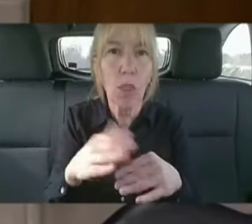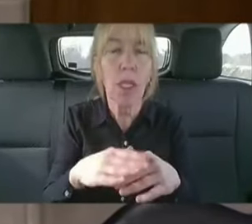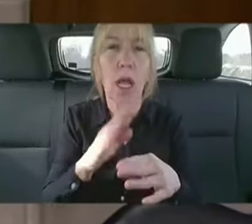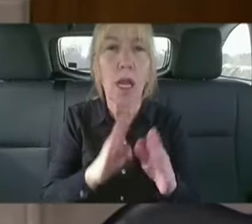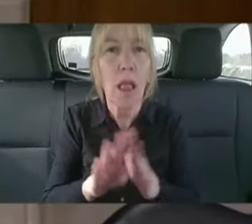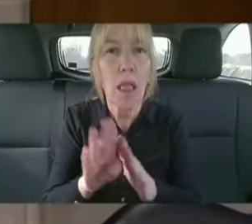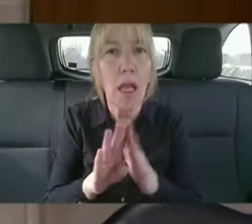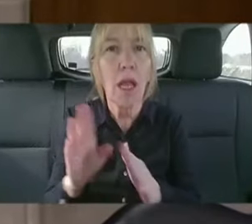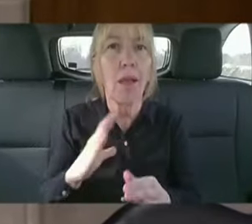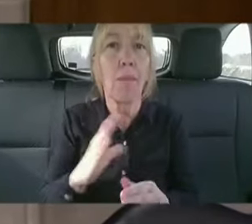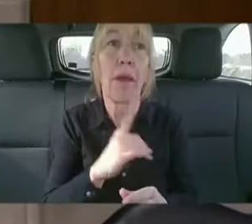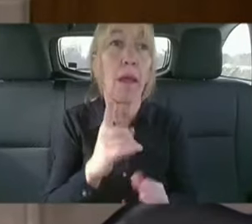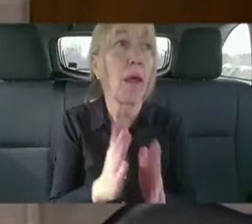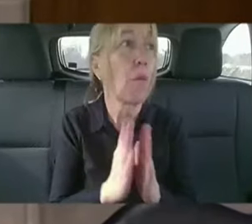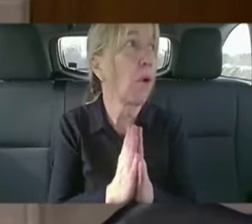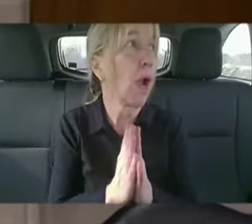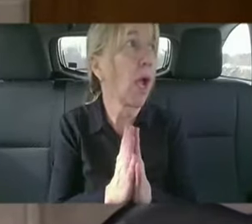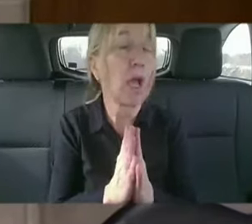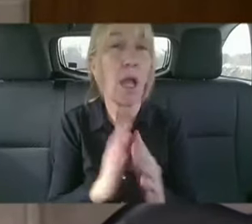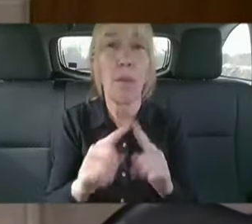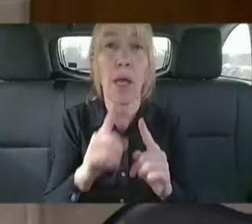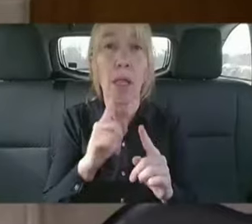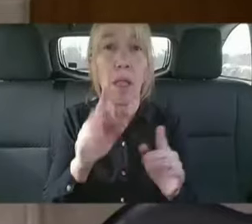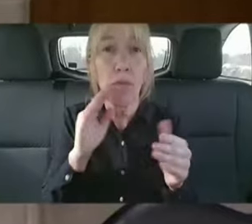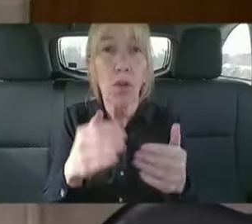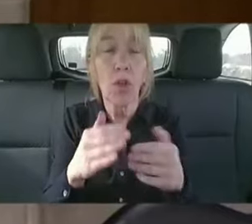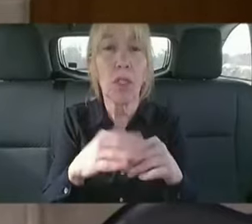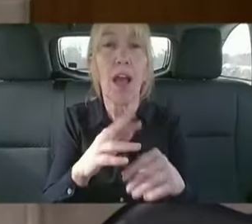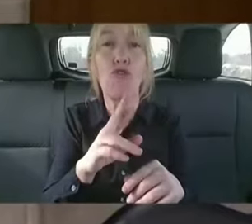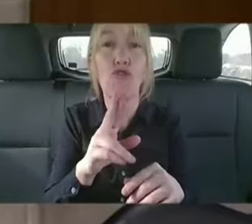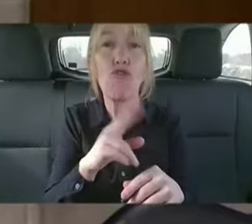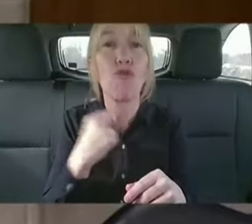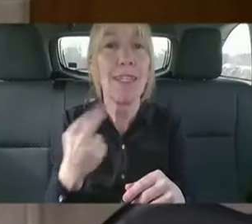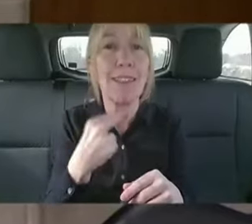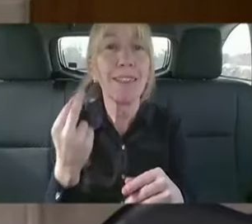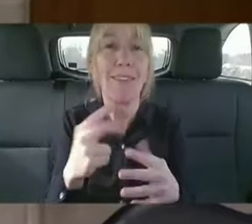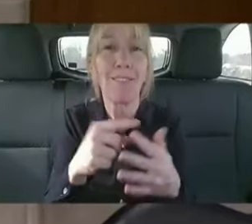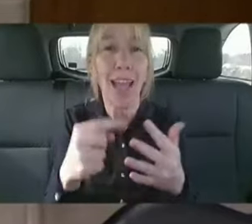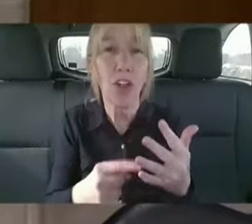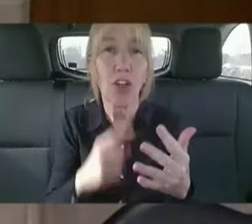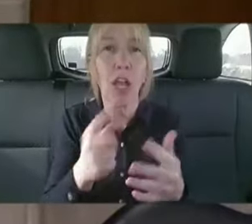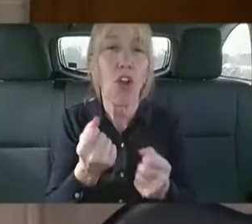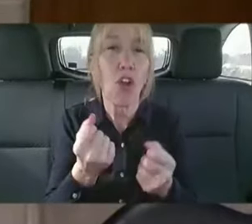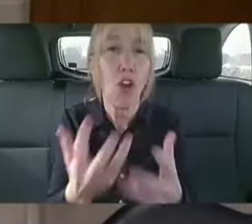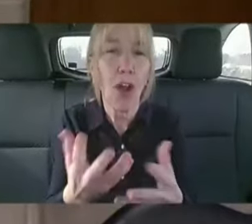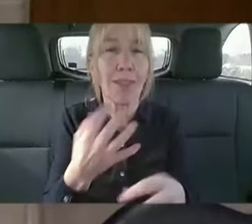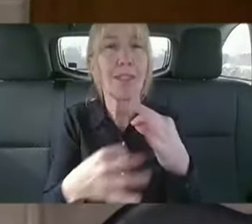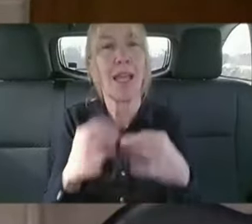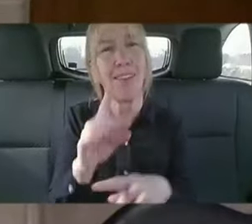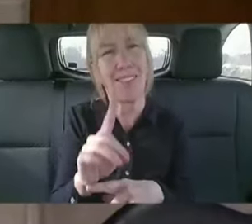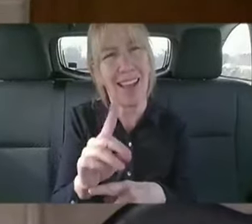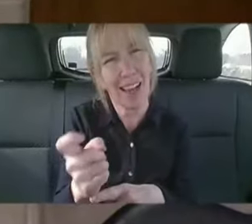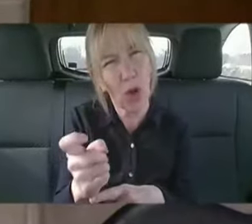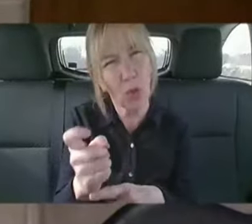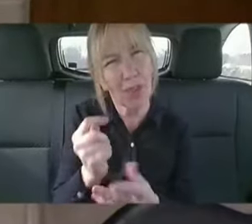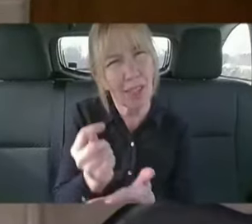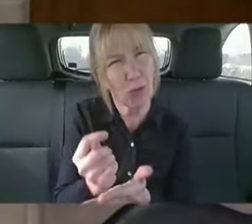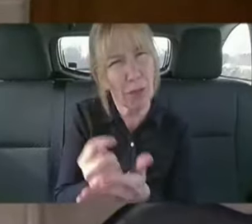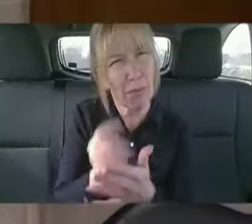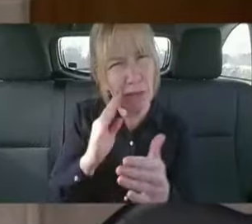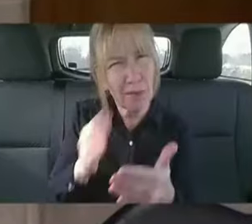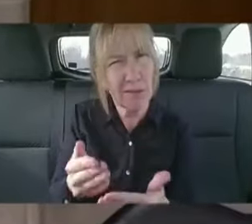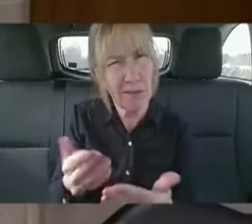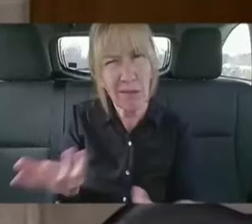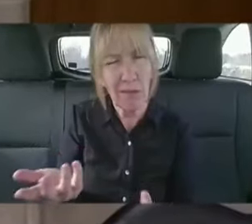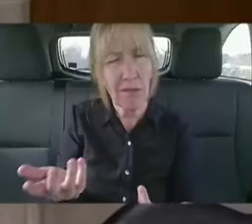praying about it. But they're focused on risk factors and causes as opposed to diagnosis and treatment. I